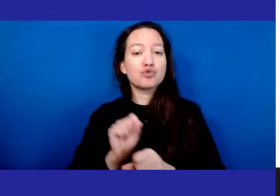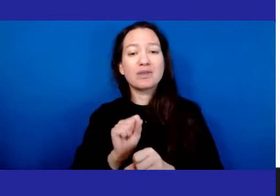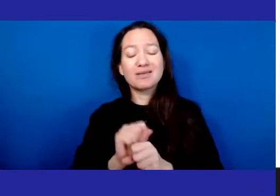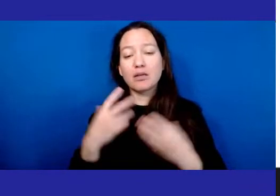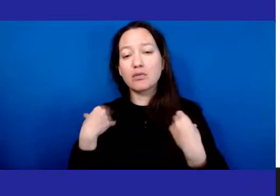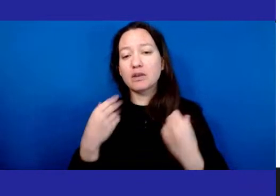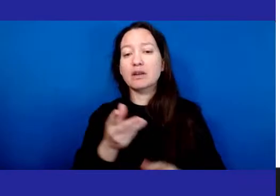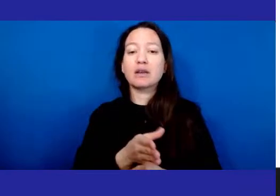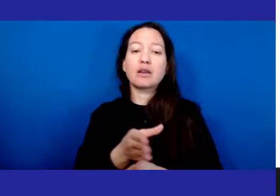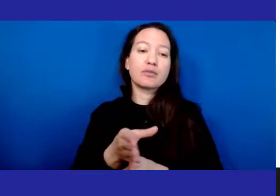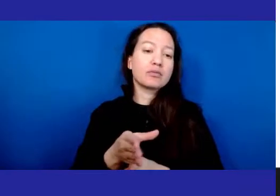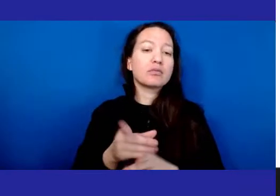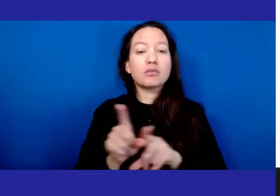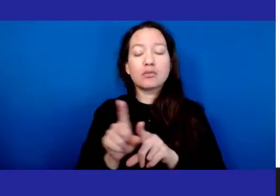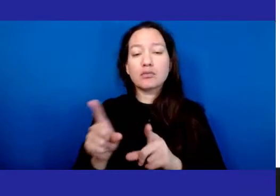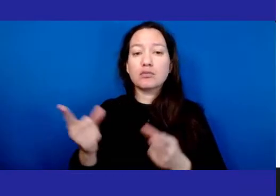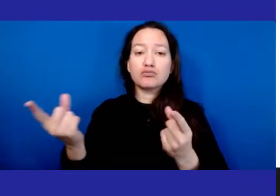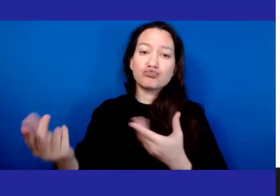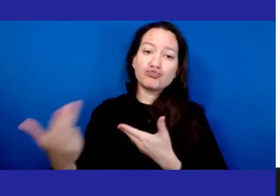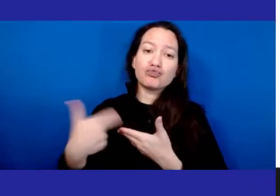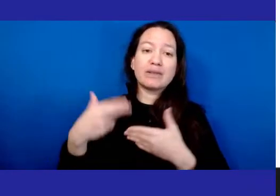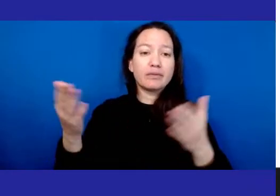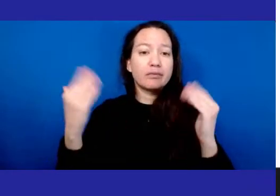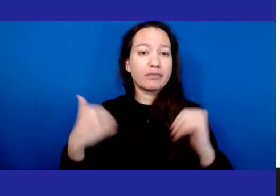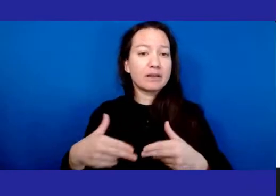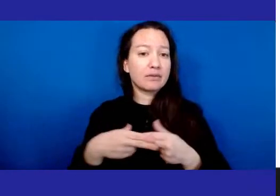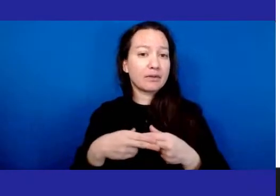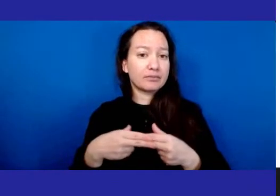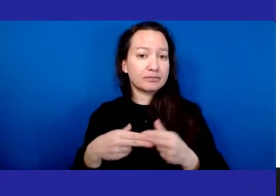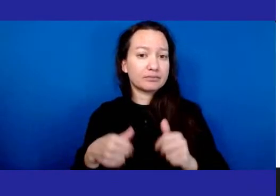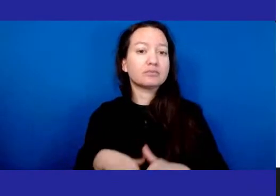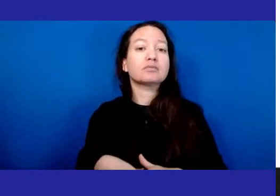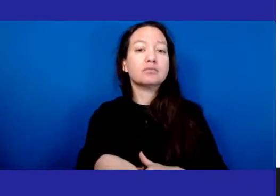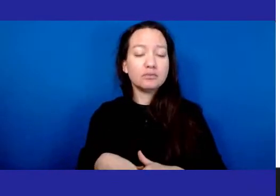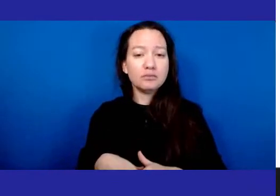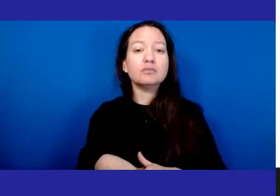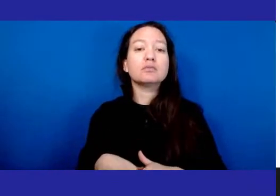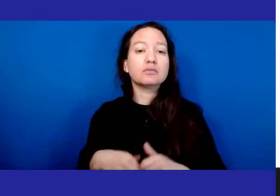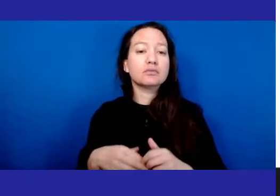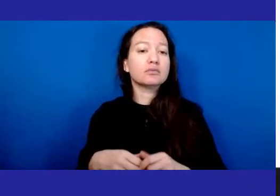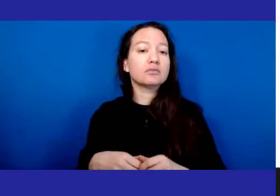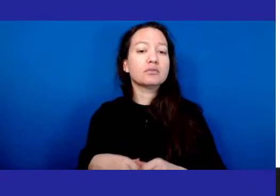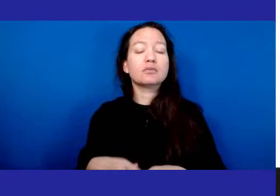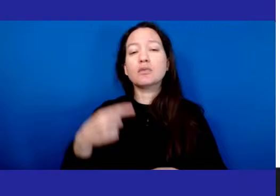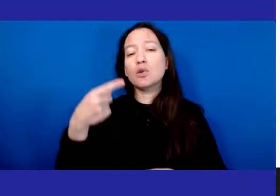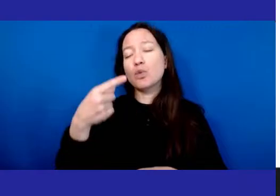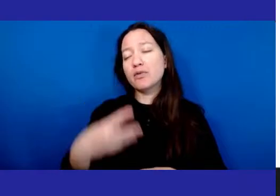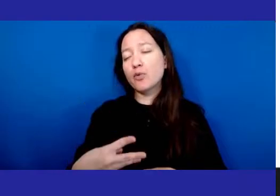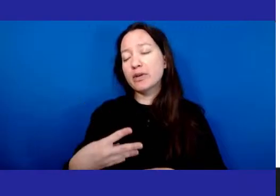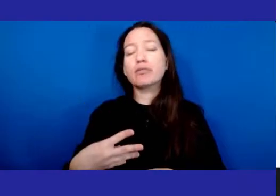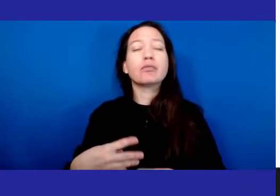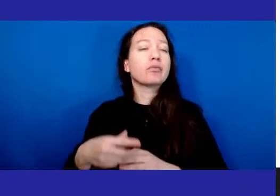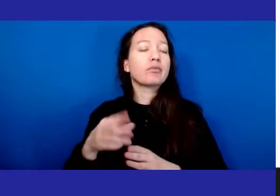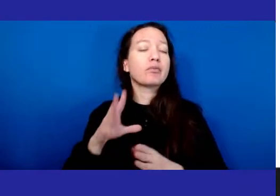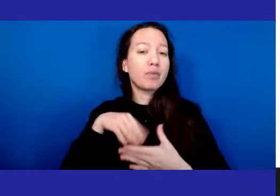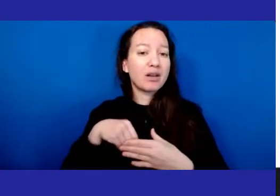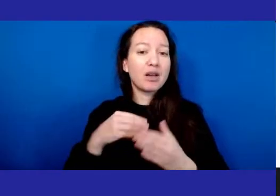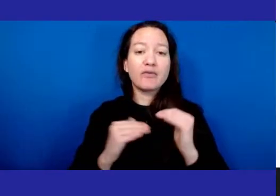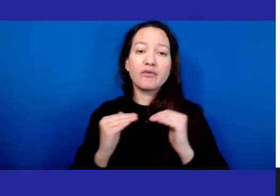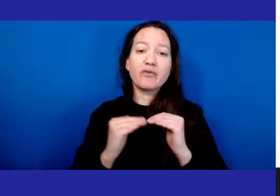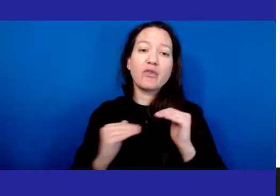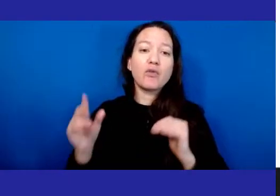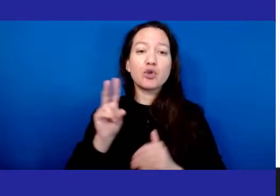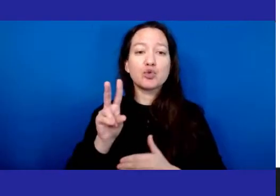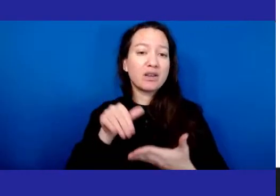in attendance to join us. Next slide. This is just a quarter of our participants. We've had over 2,000 participants in our